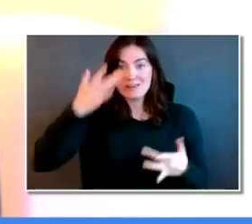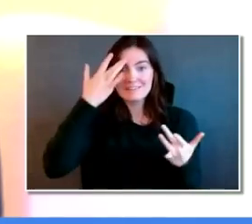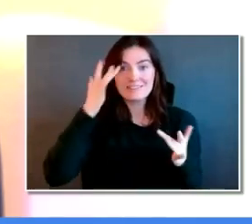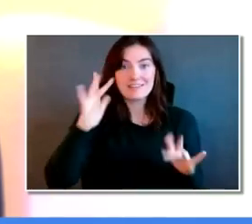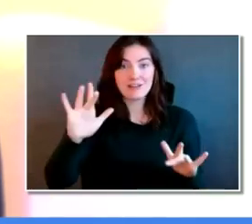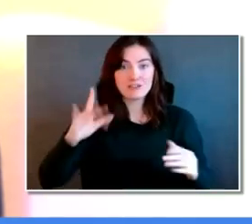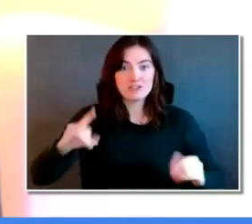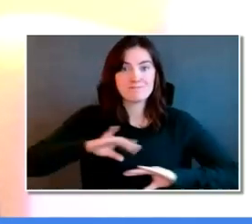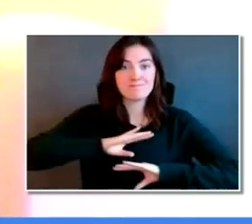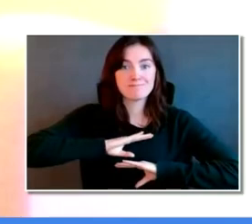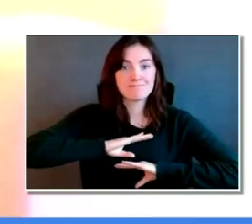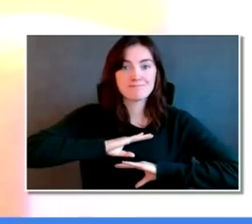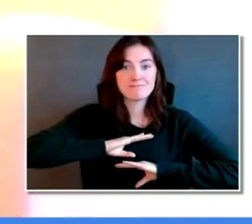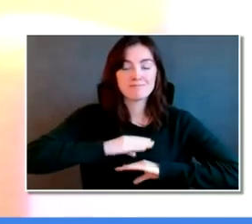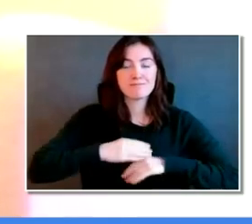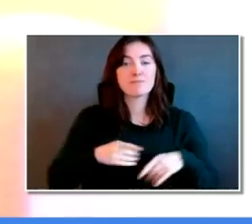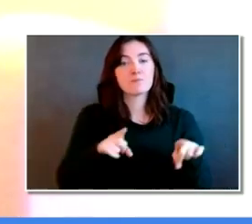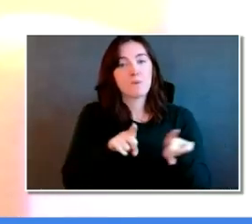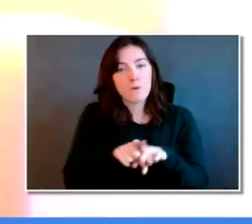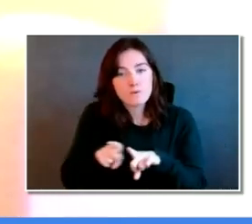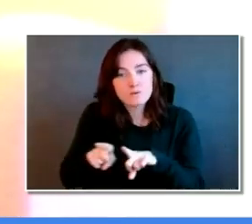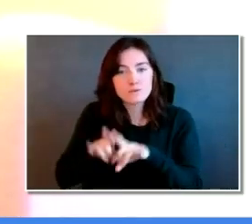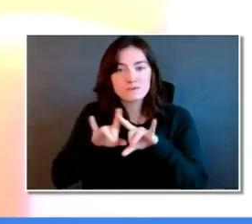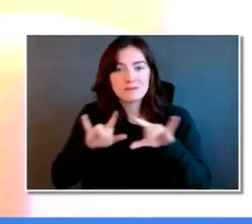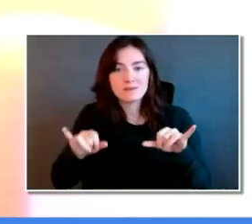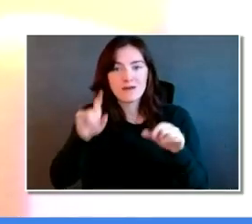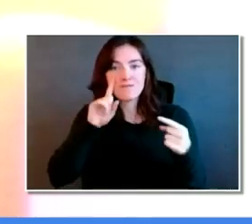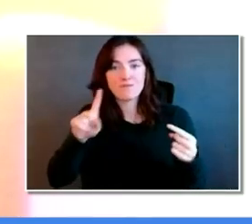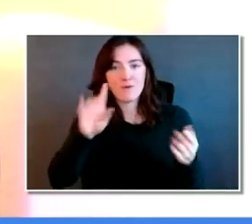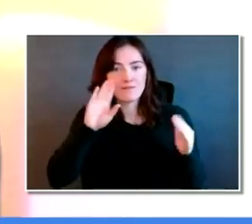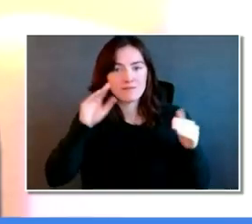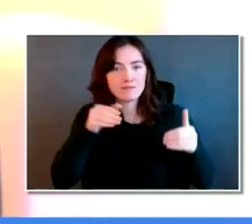but actually also of character.